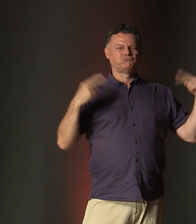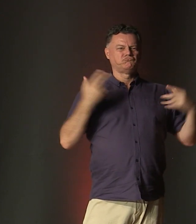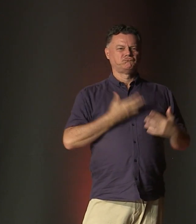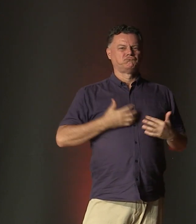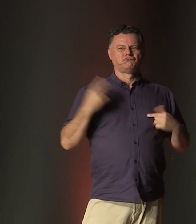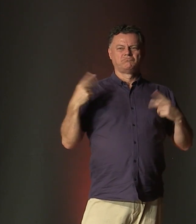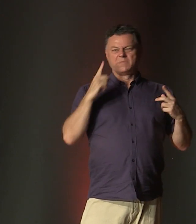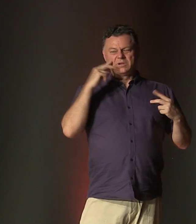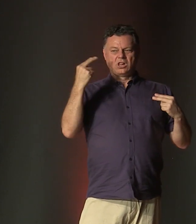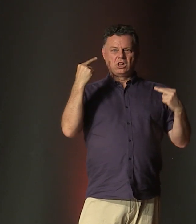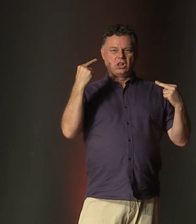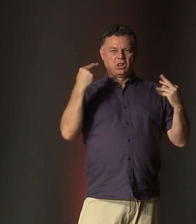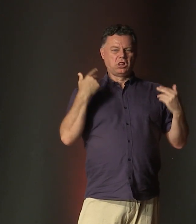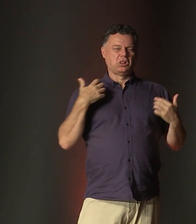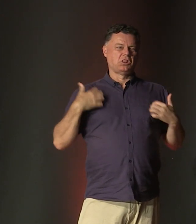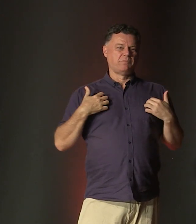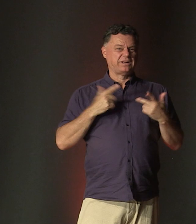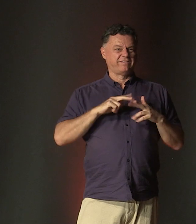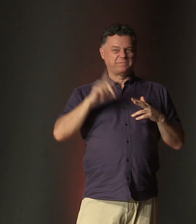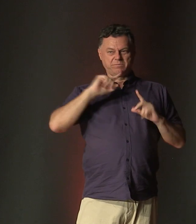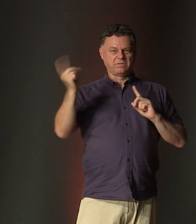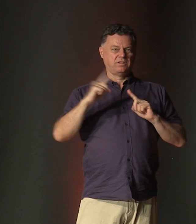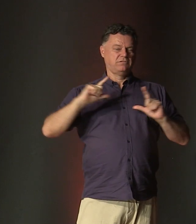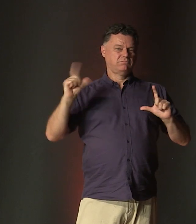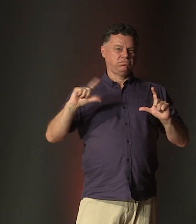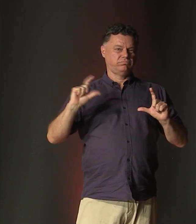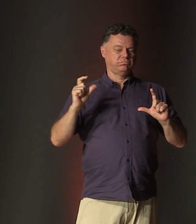staring even. But what about if they start taking photos?